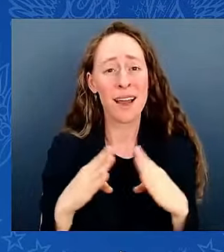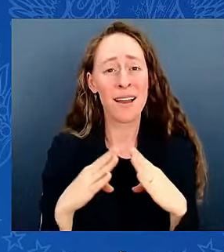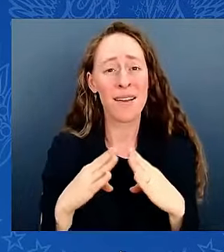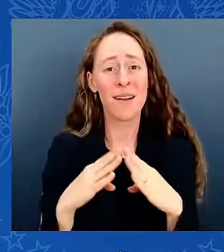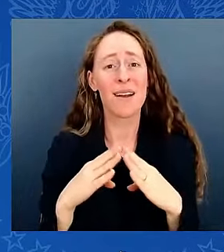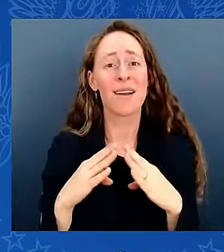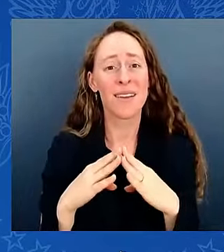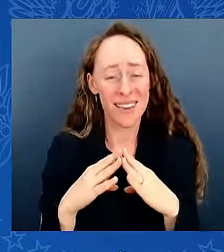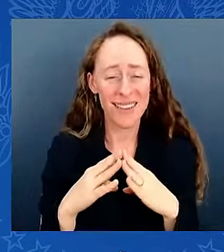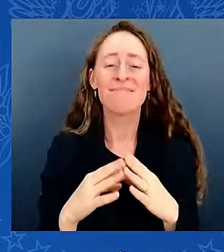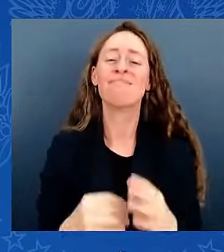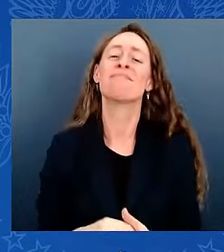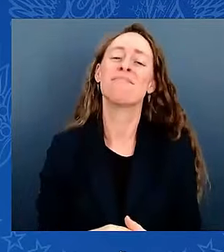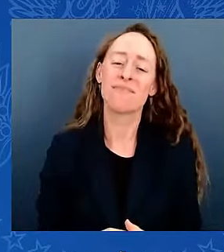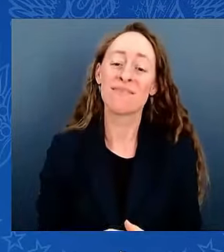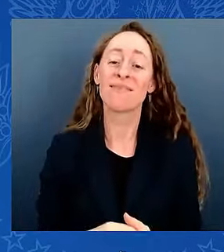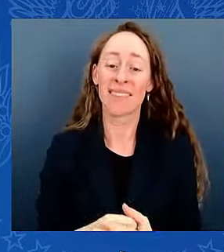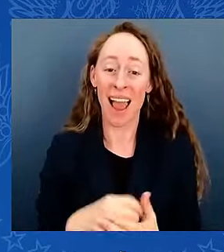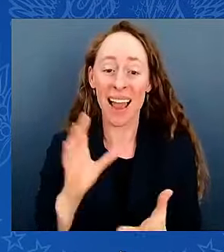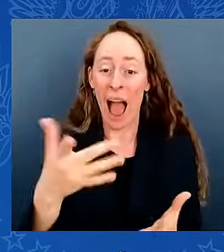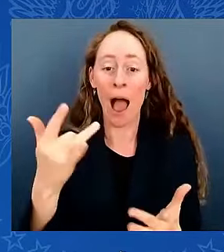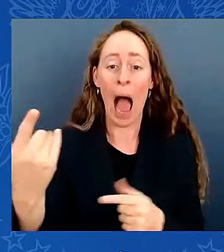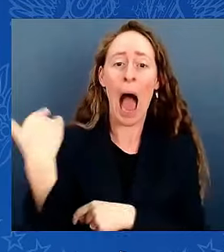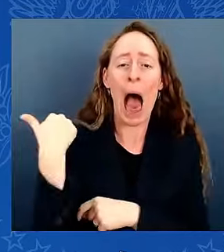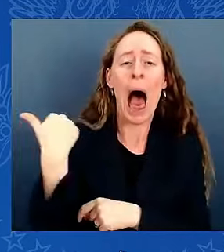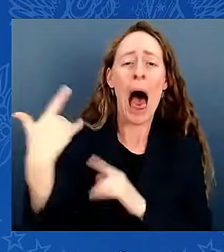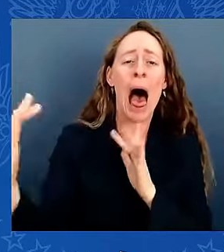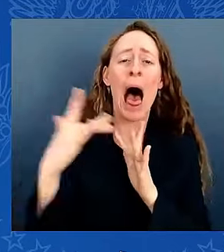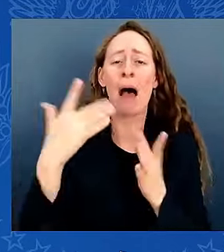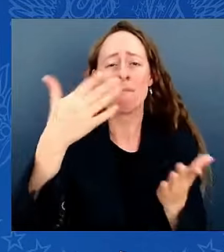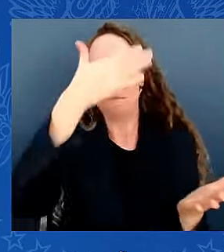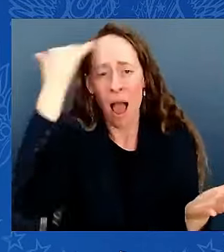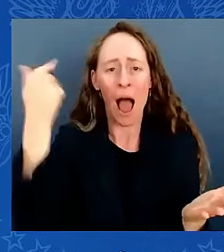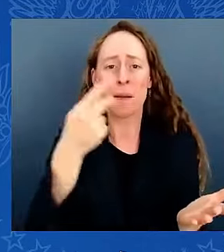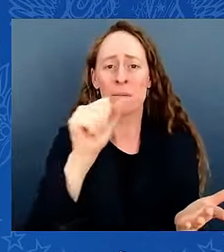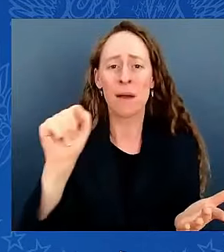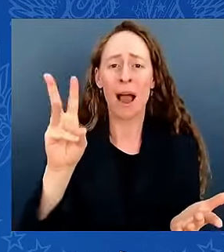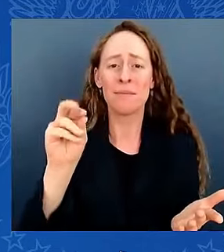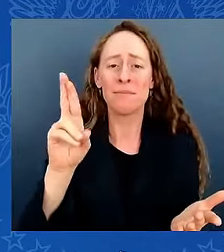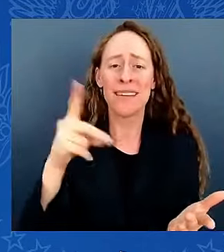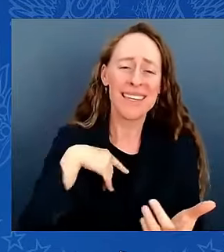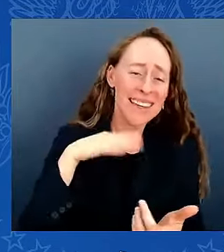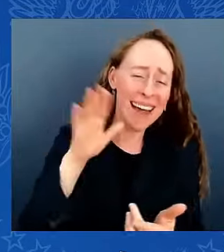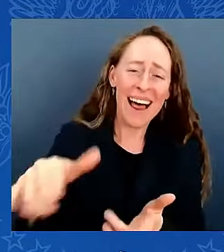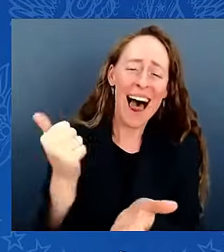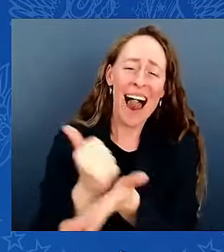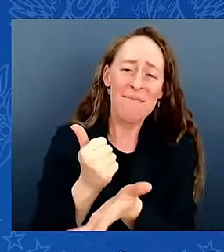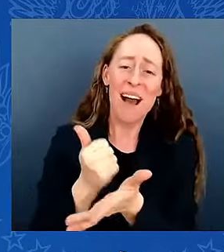couldn't remember it. But it's there when somebody can remember what it is to reset it.